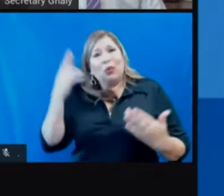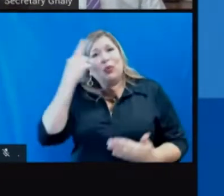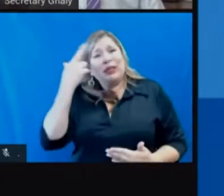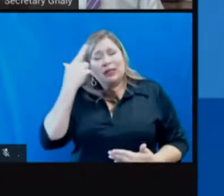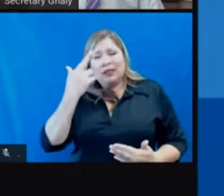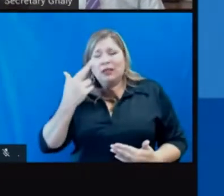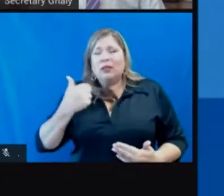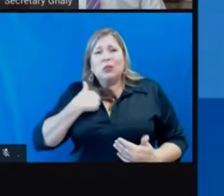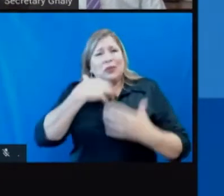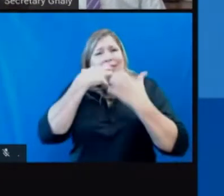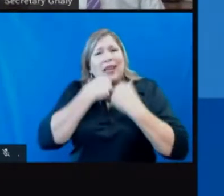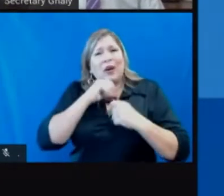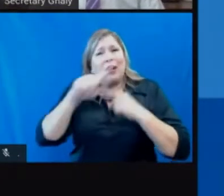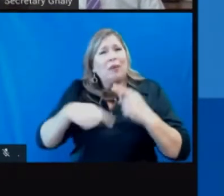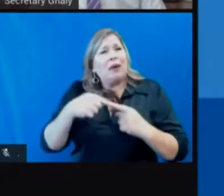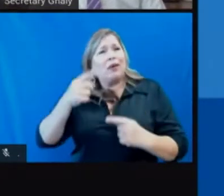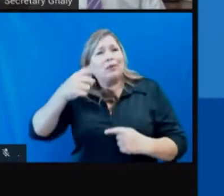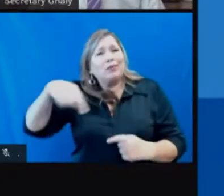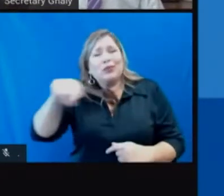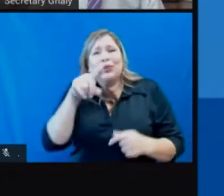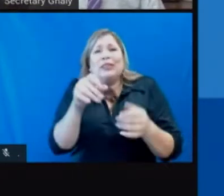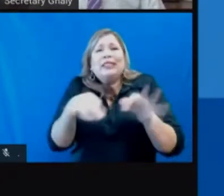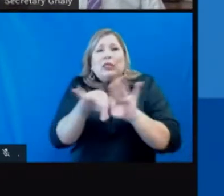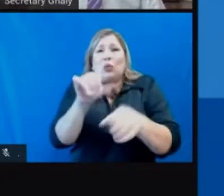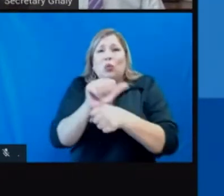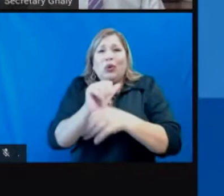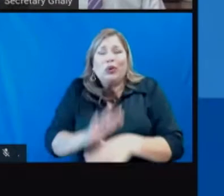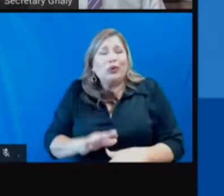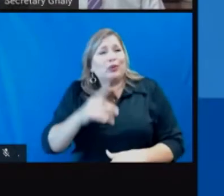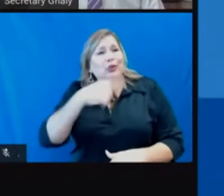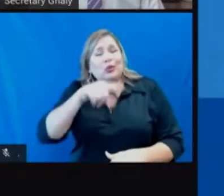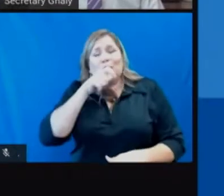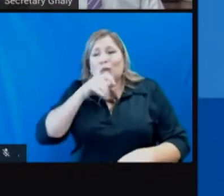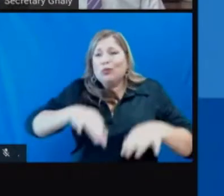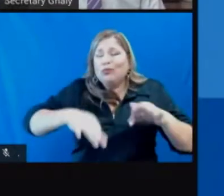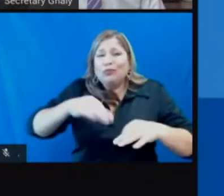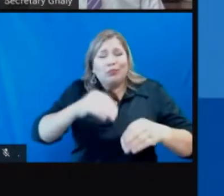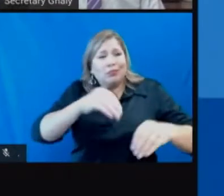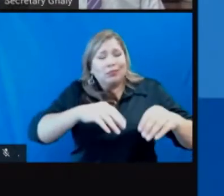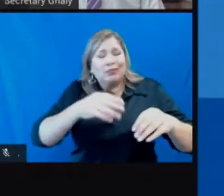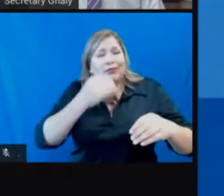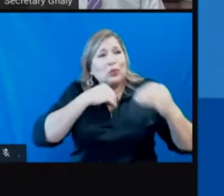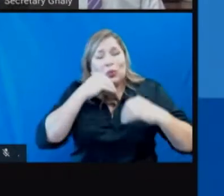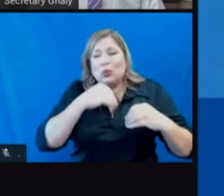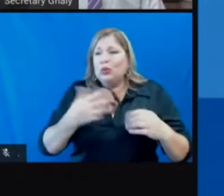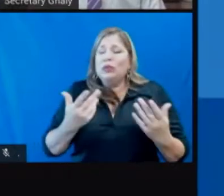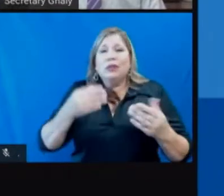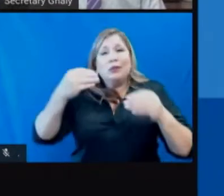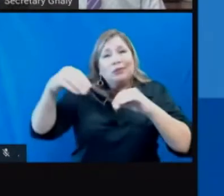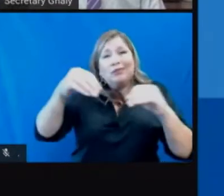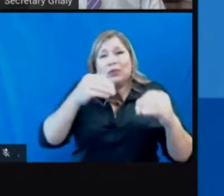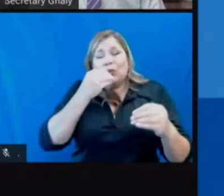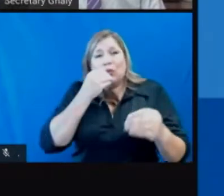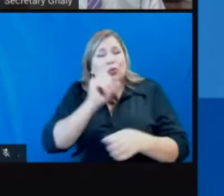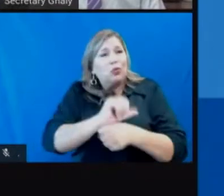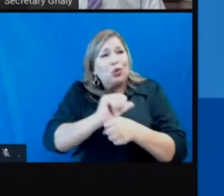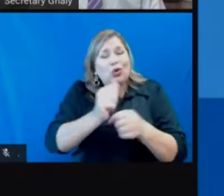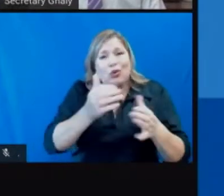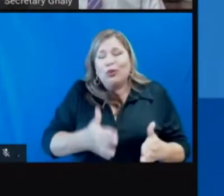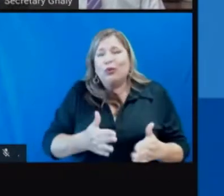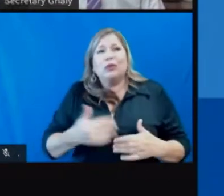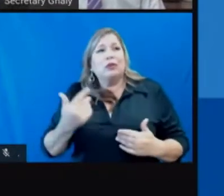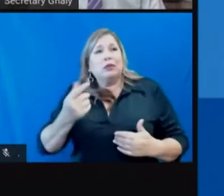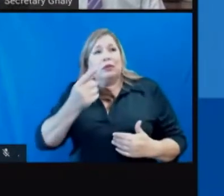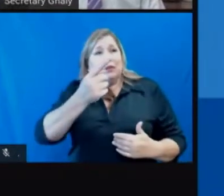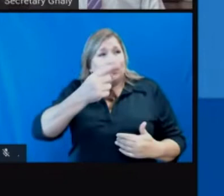to pick our food, sell our food, prepare our food, and many other essential workers across the state, allowing them